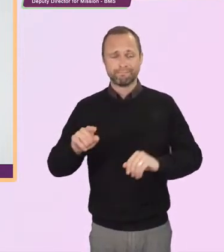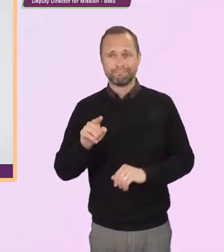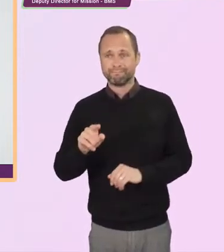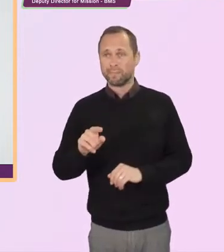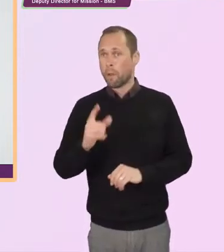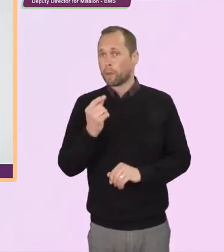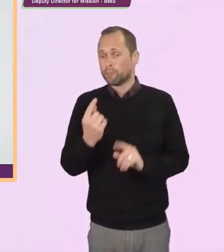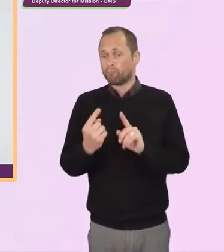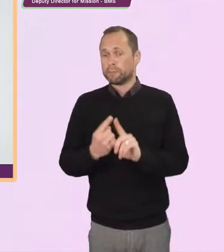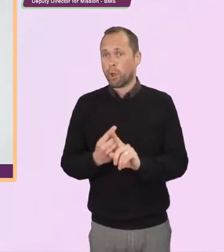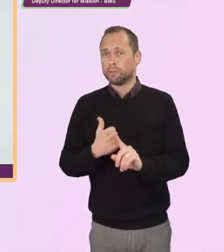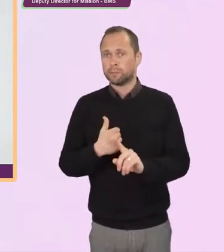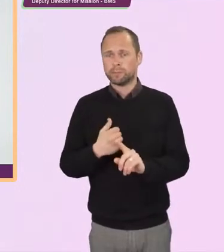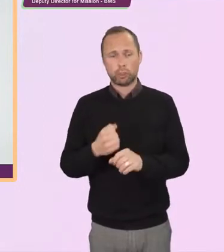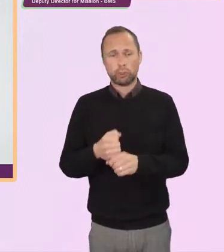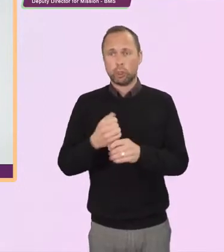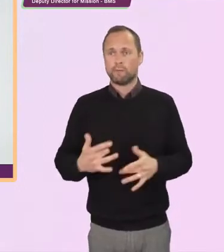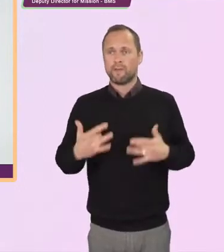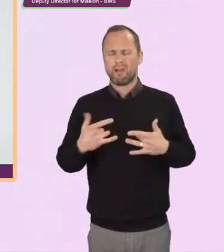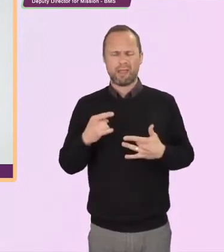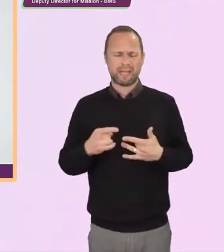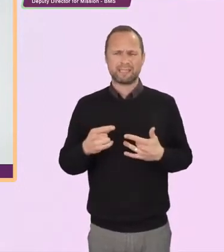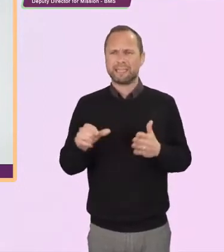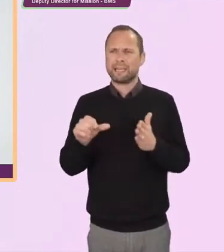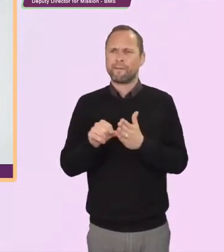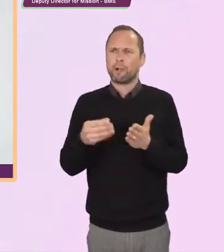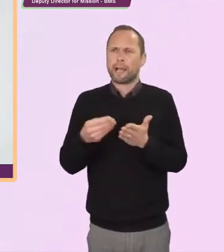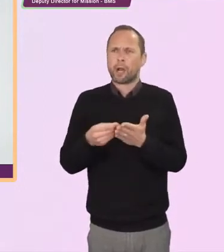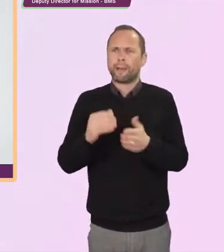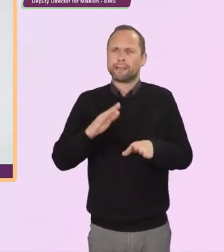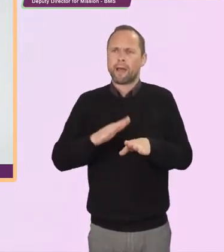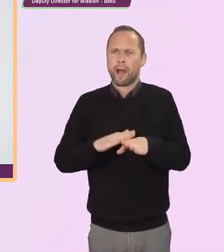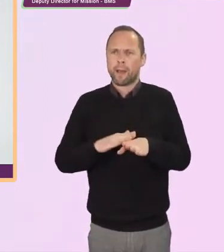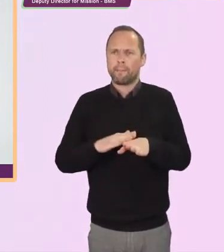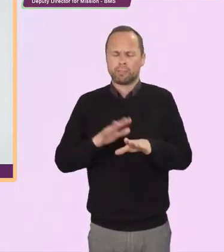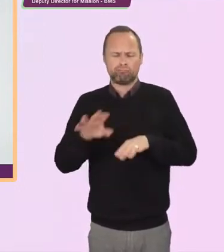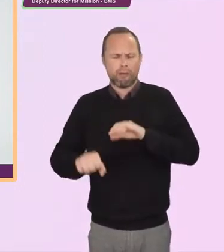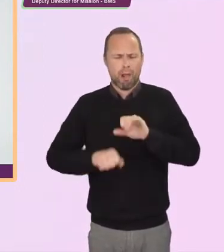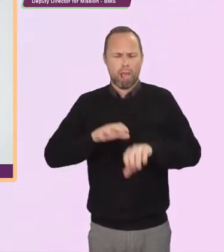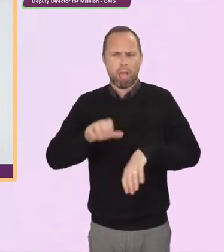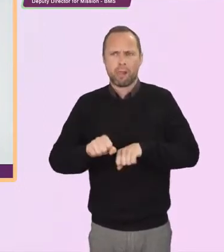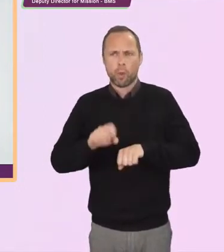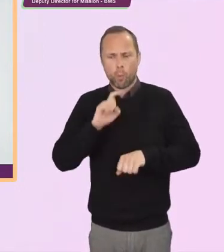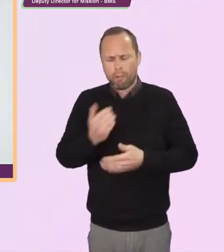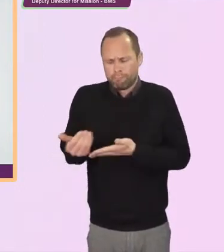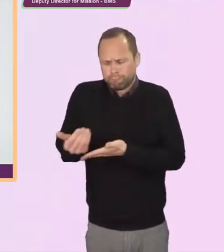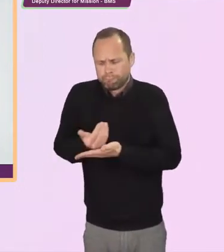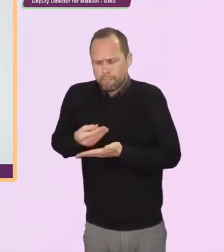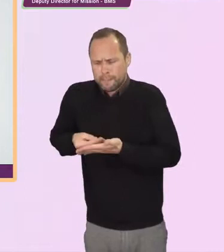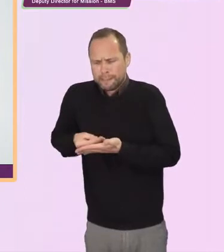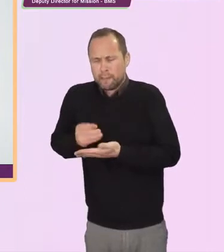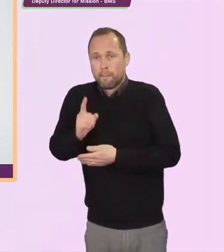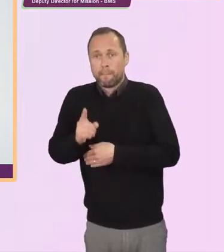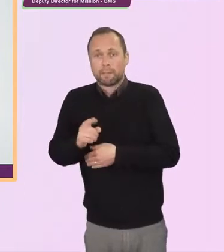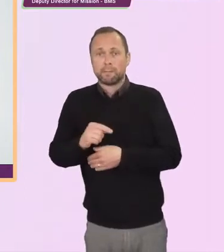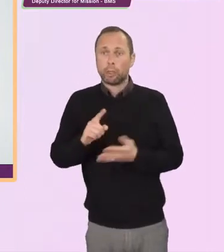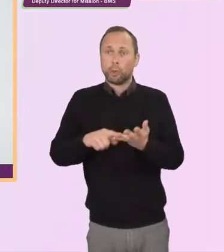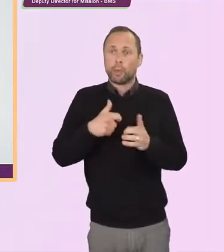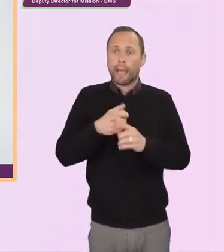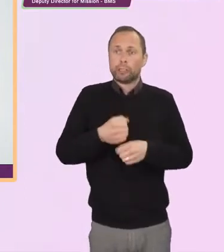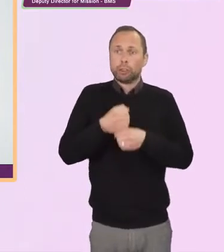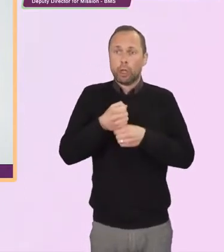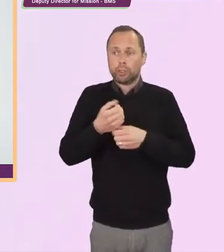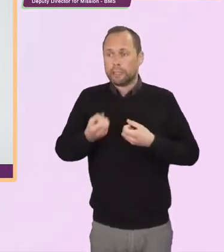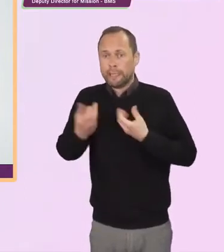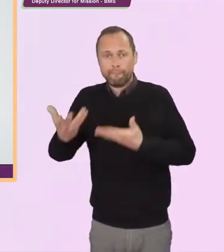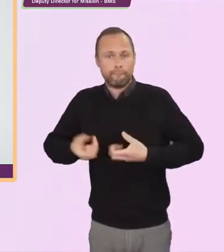churches thought, these are difficult economic times. Let's keep that money for ourselves, but you gave generously.